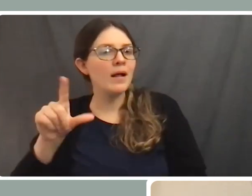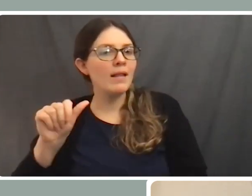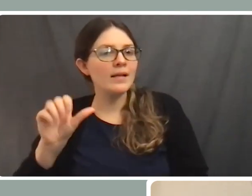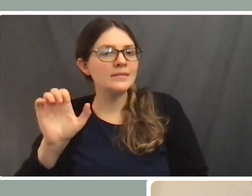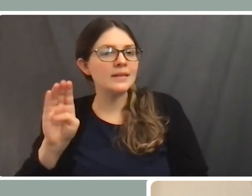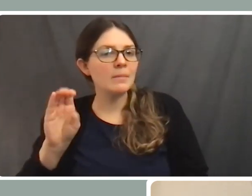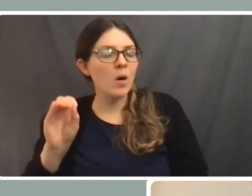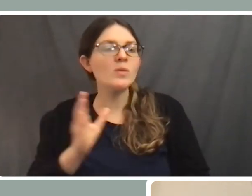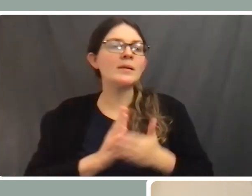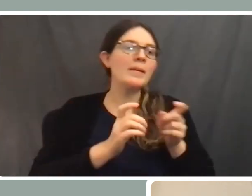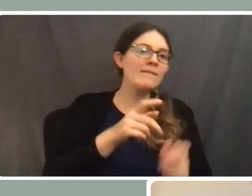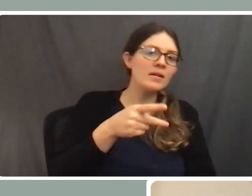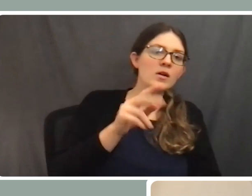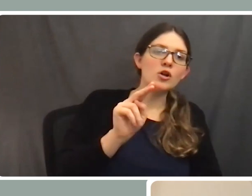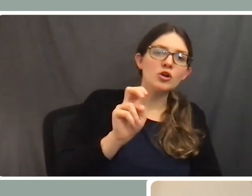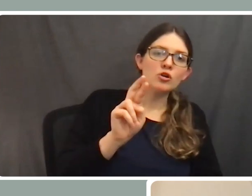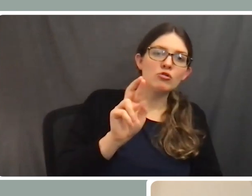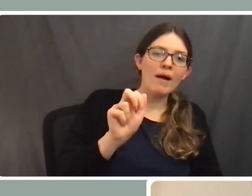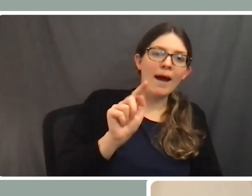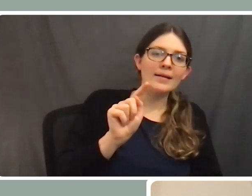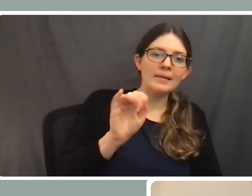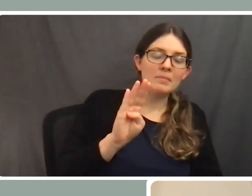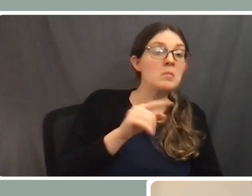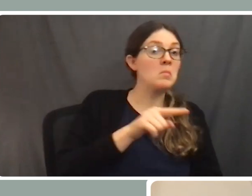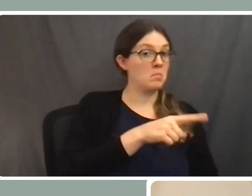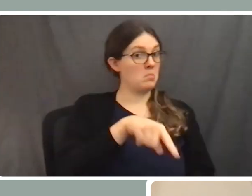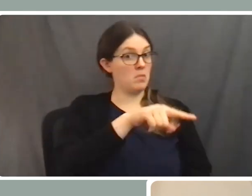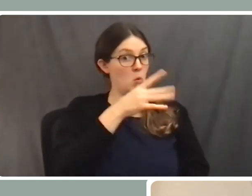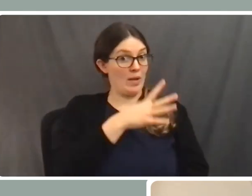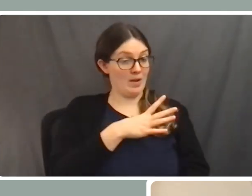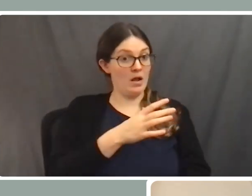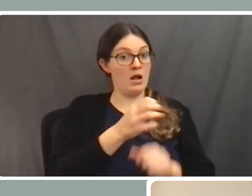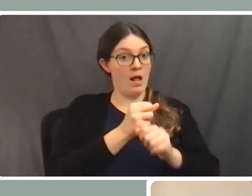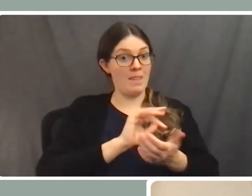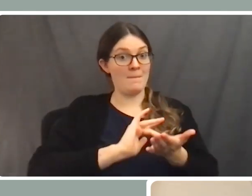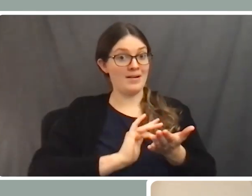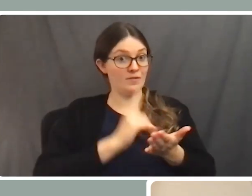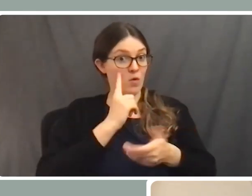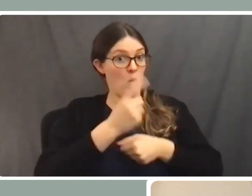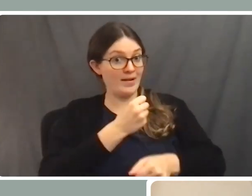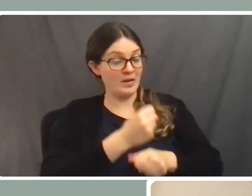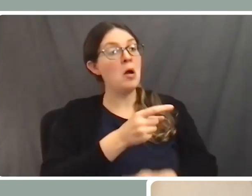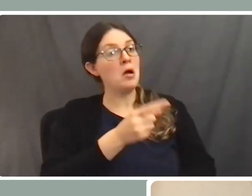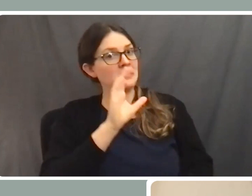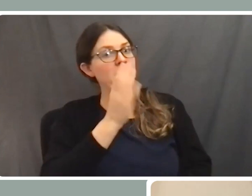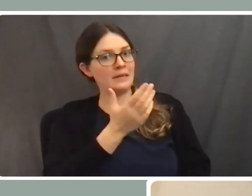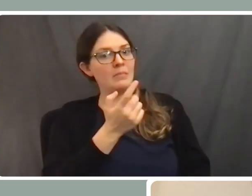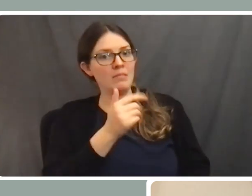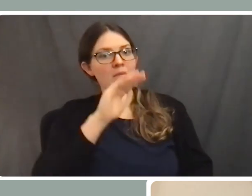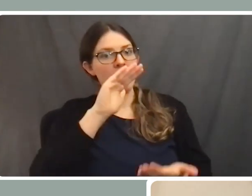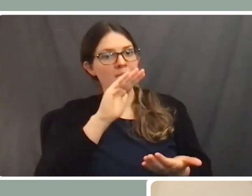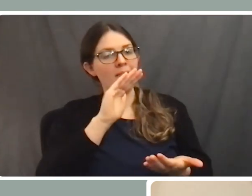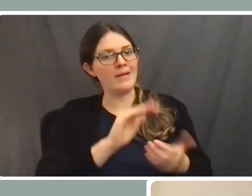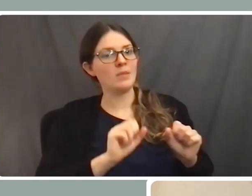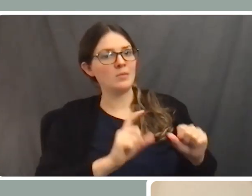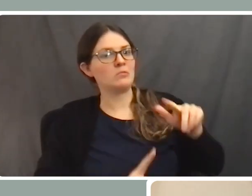of a benefit for the women, a little bit of a lower recurrence risk for the women who got the year of Neratinib pill. So it's not even something to think